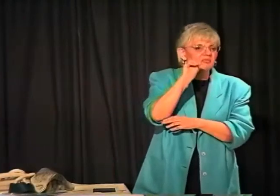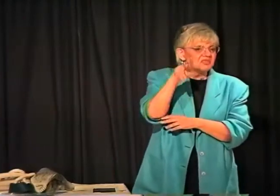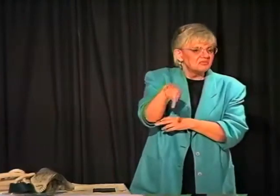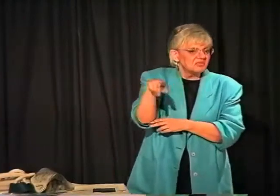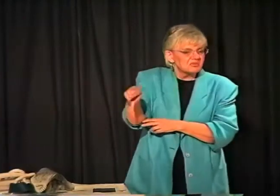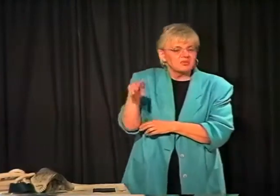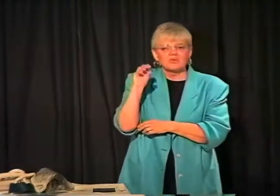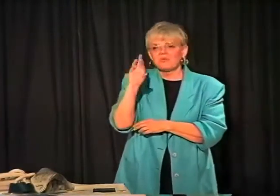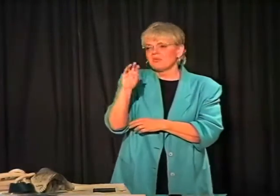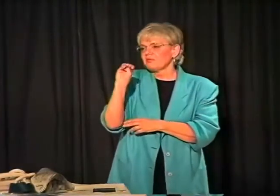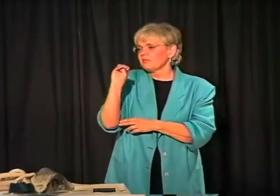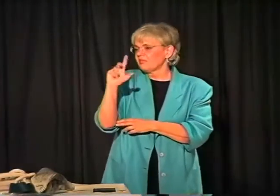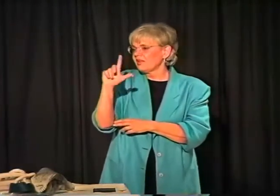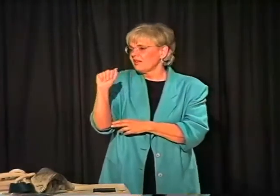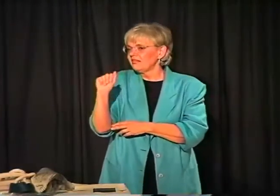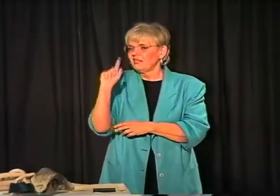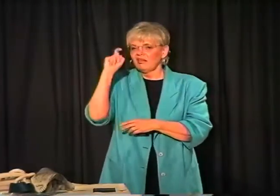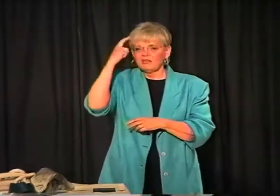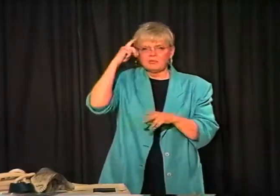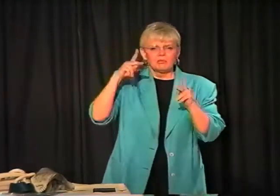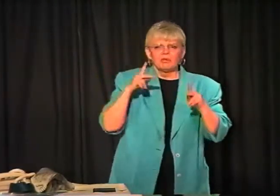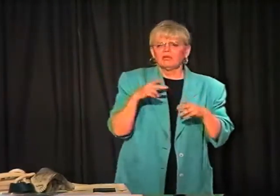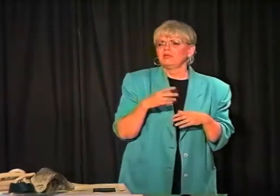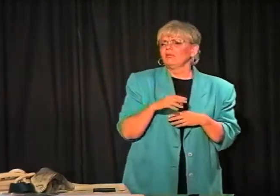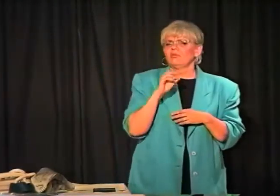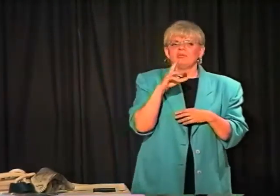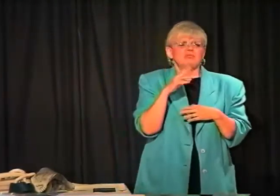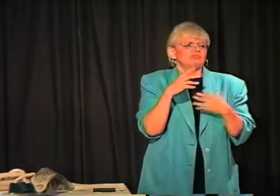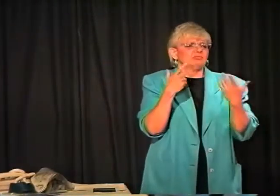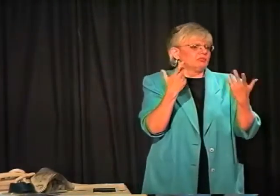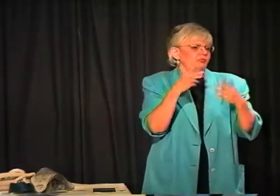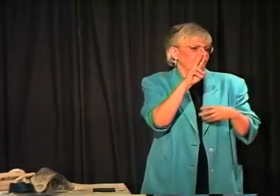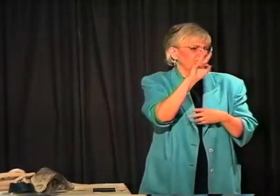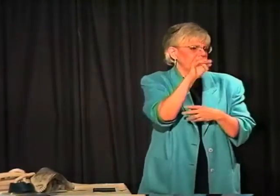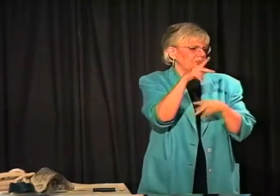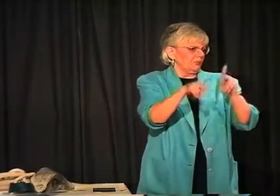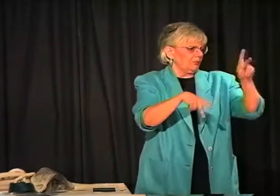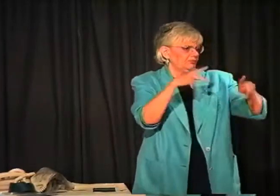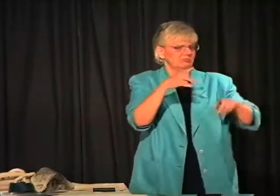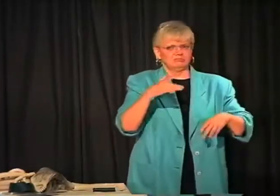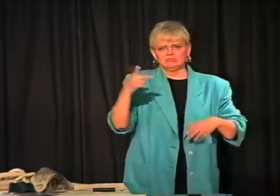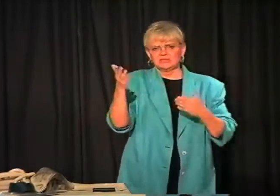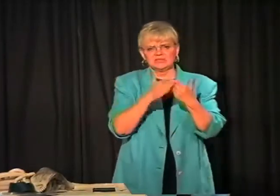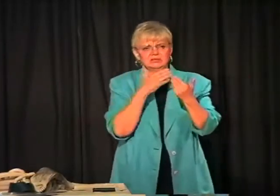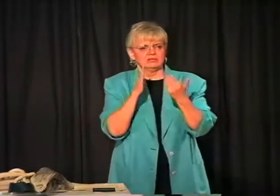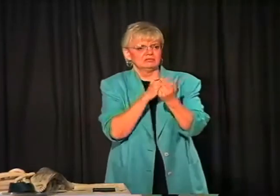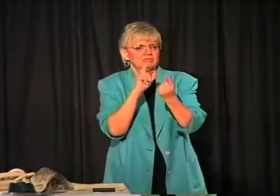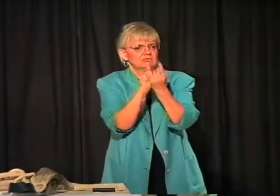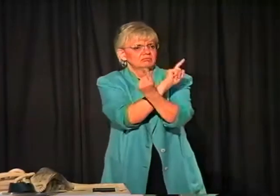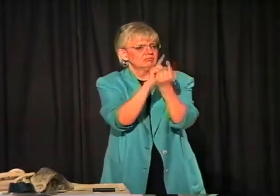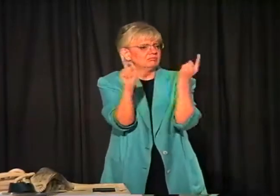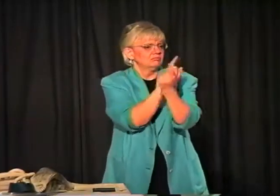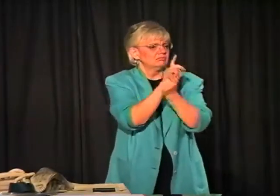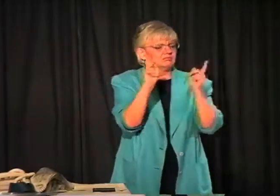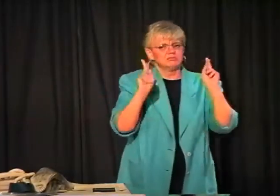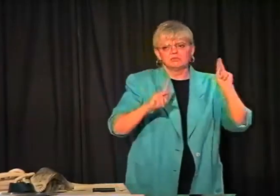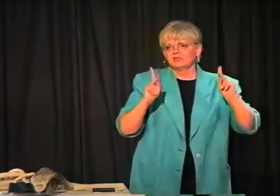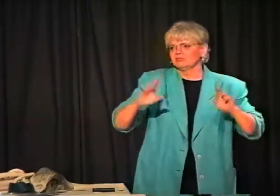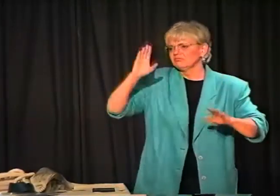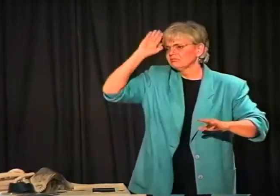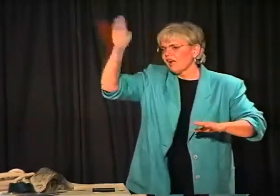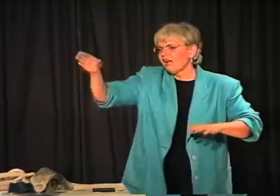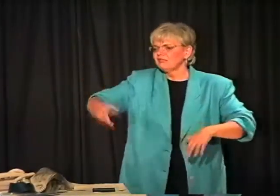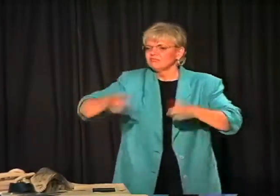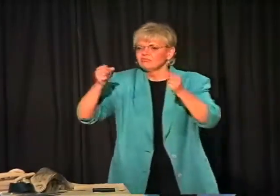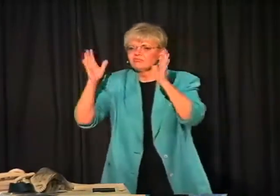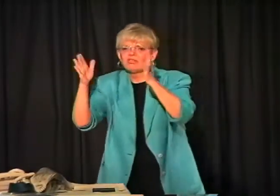I went to a meeting one time where there were a number of VIPs present, members of parliament, and very hoity-toity folks that were there,